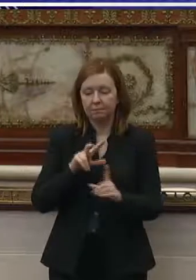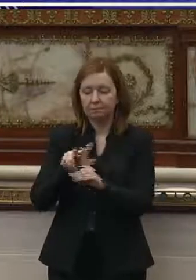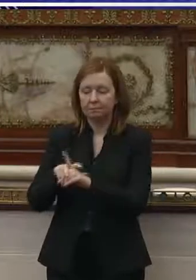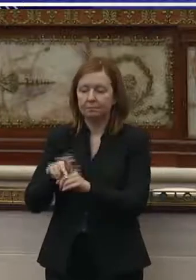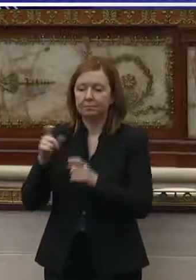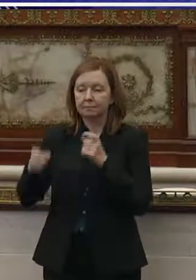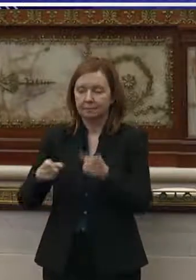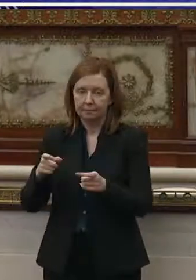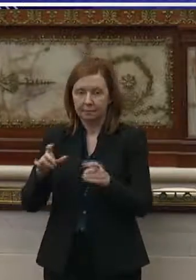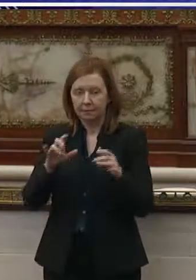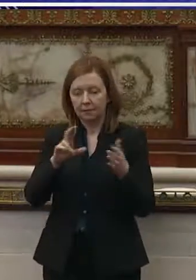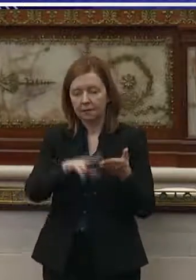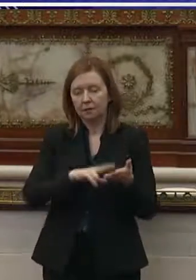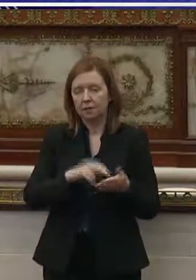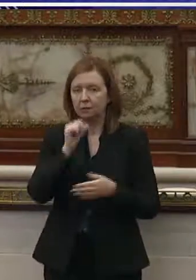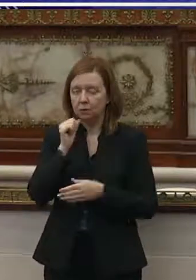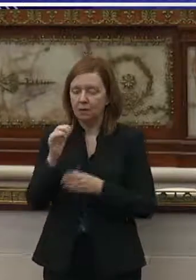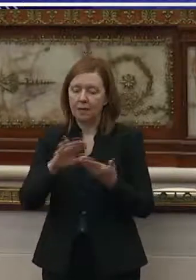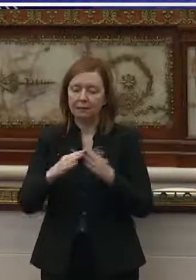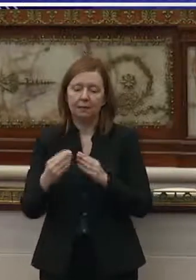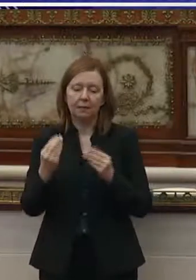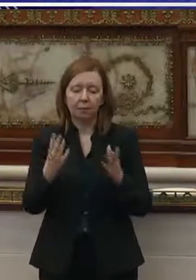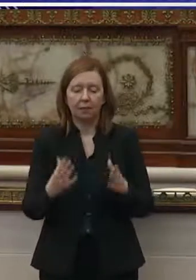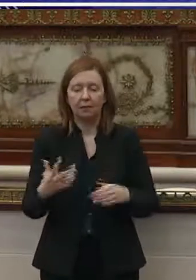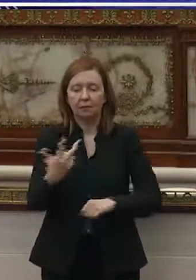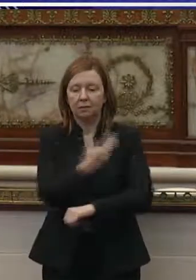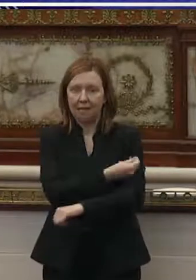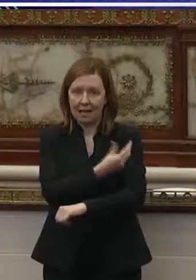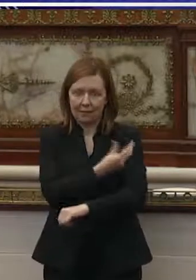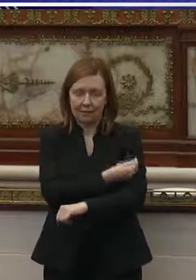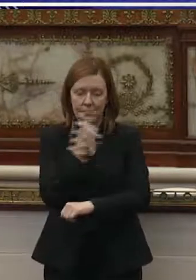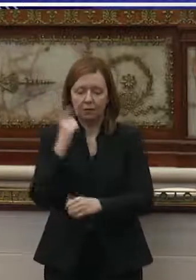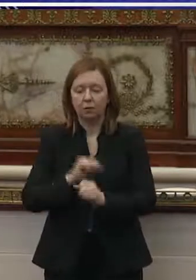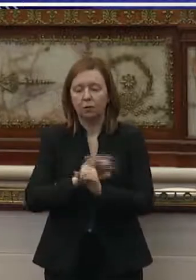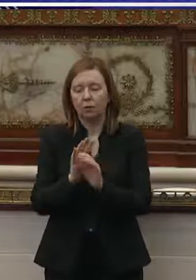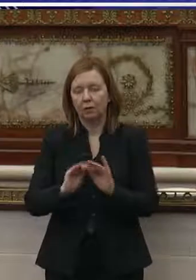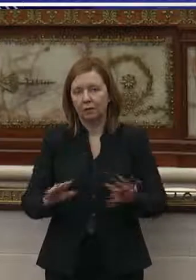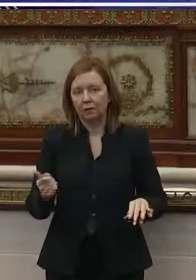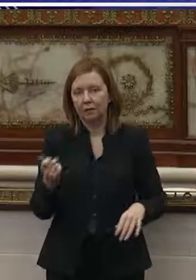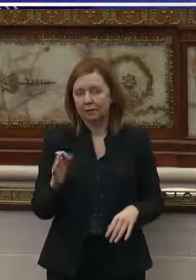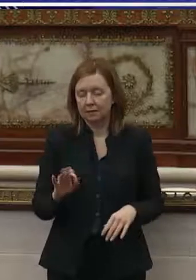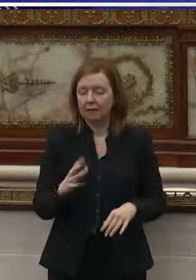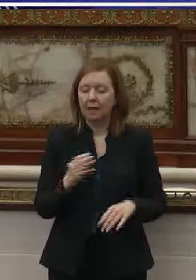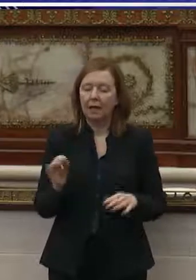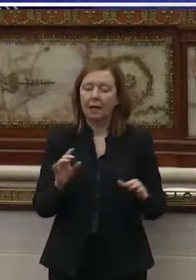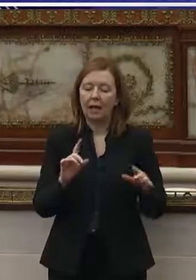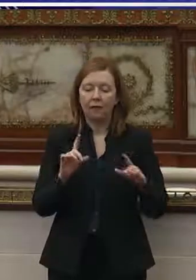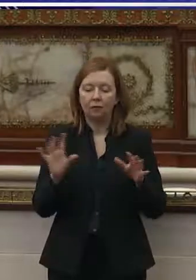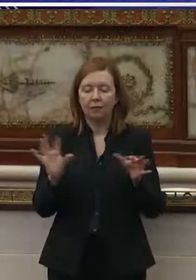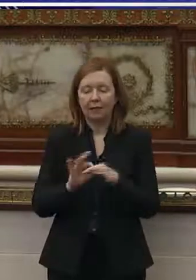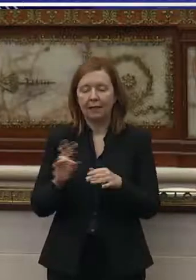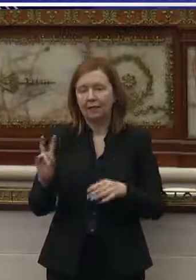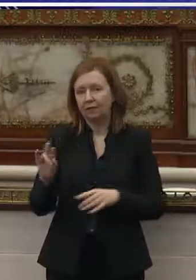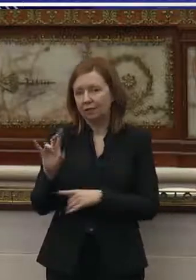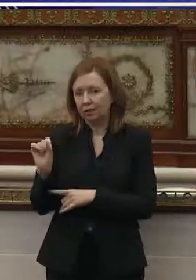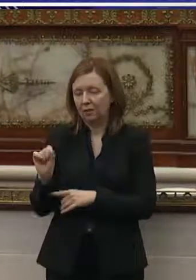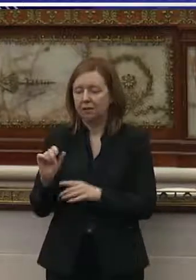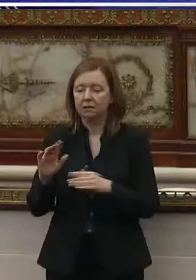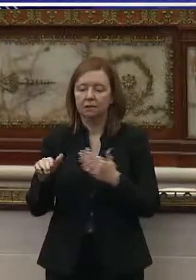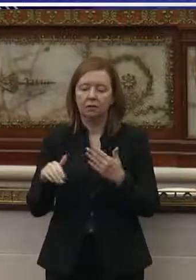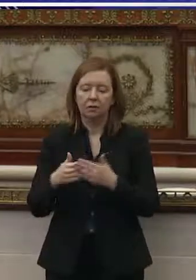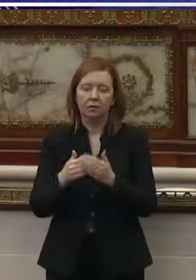of contracts to non-city providers of vaccine doses for COVID-19 and related variants, all under certain terms